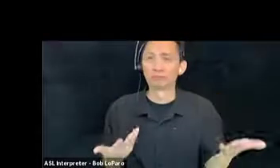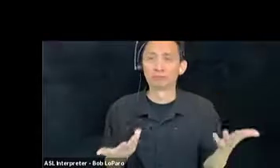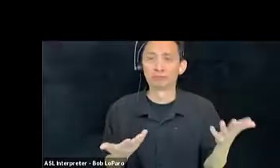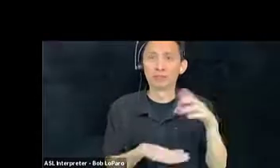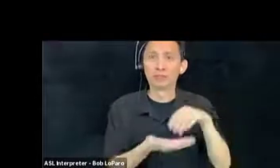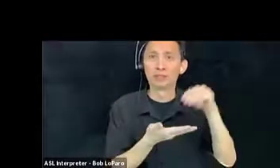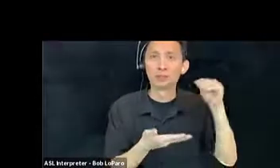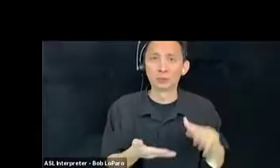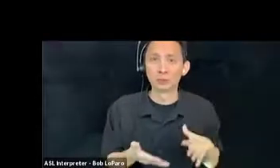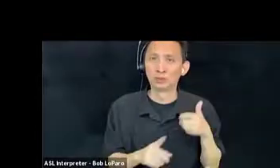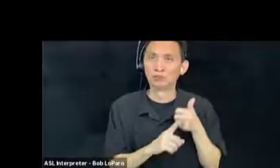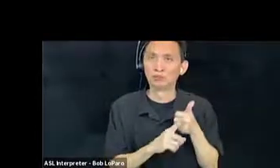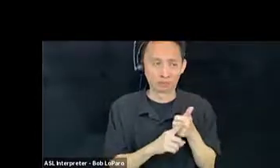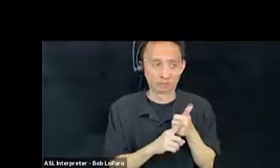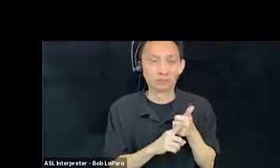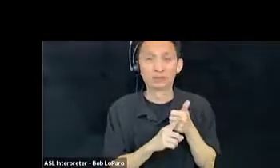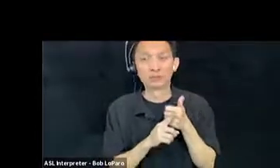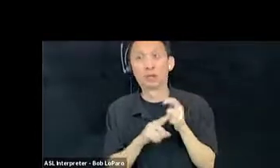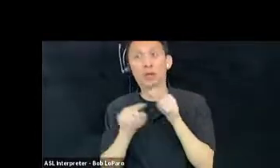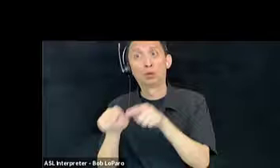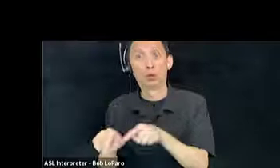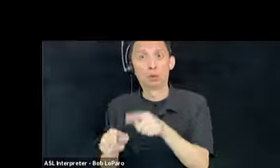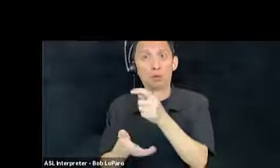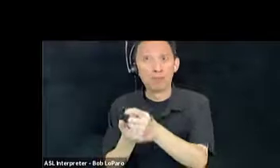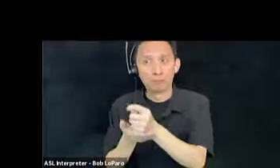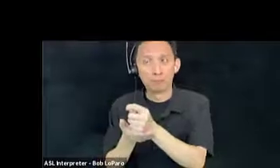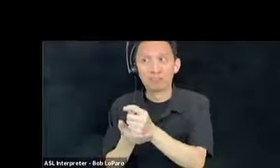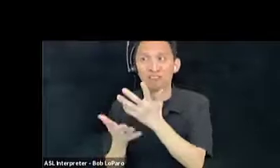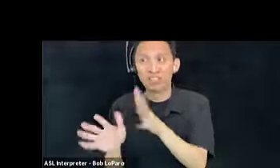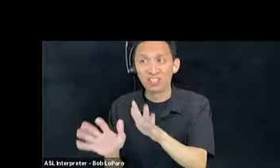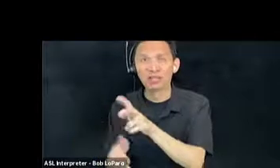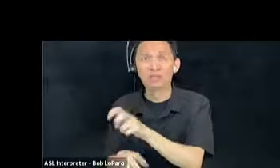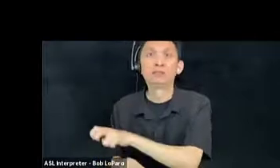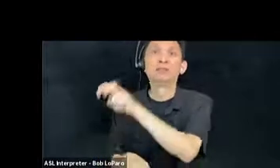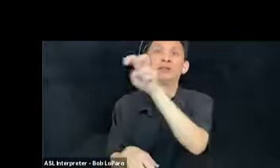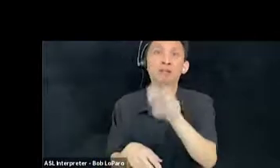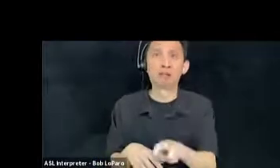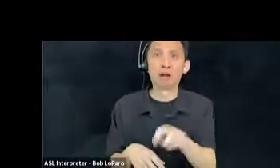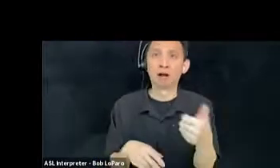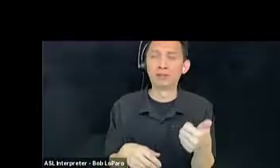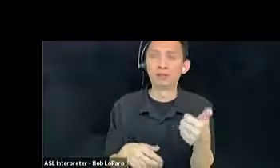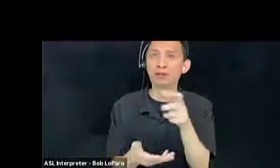therapy to the next, this is something that they might have to support those transitions.